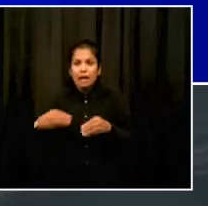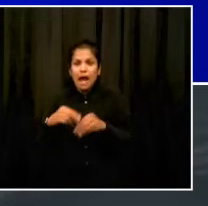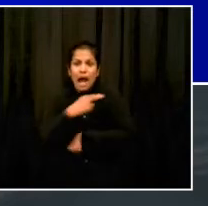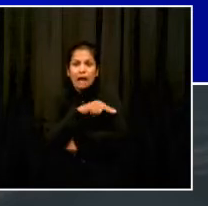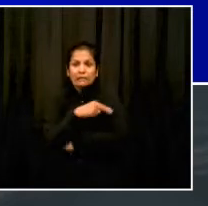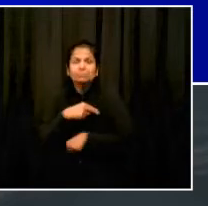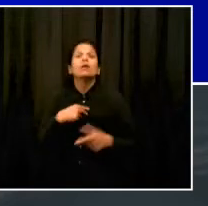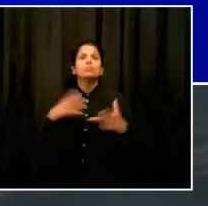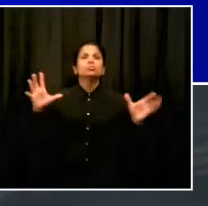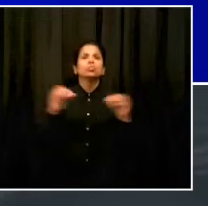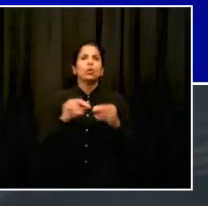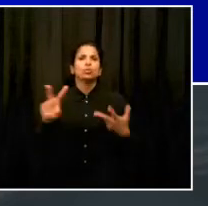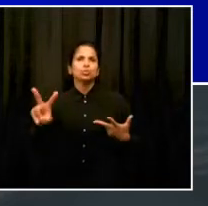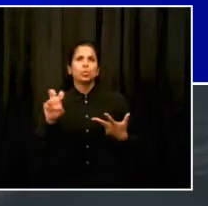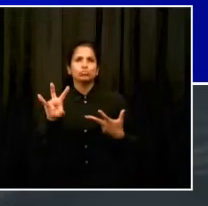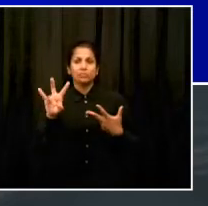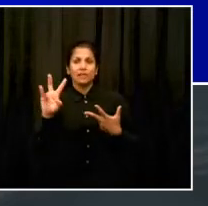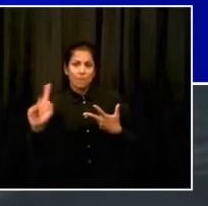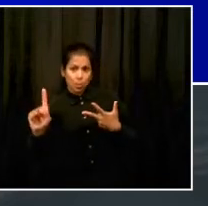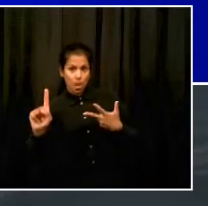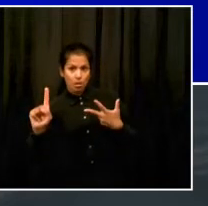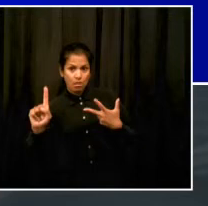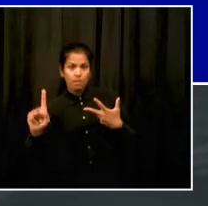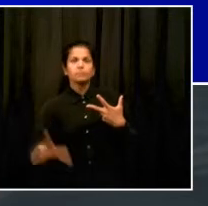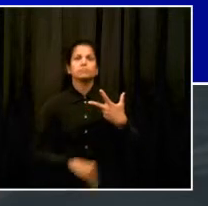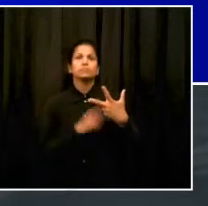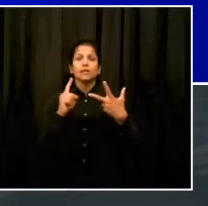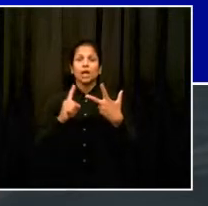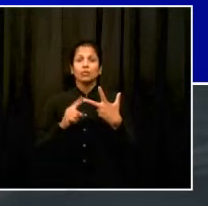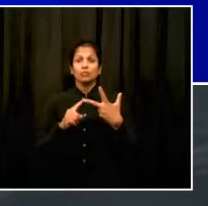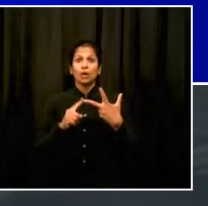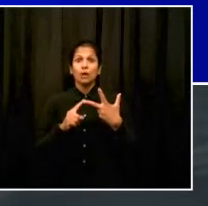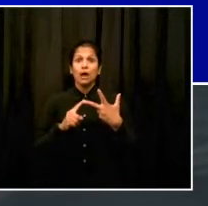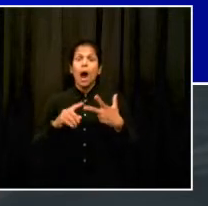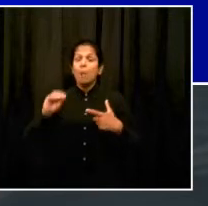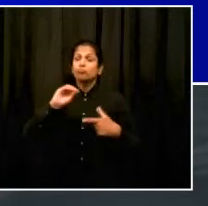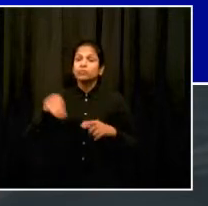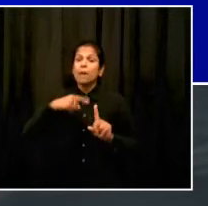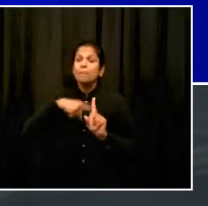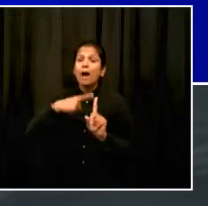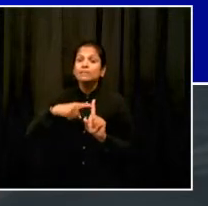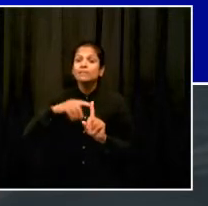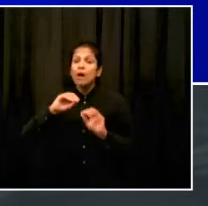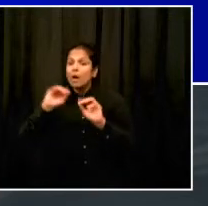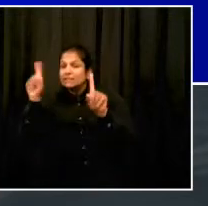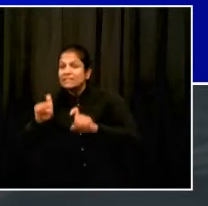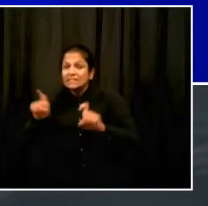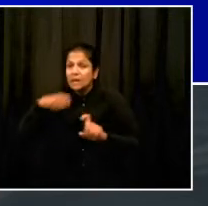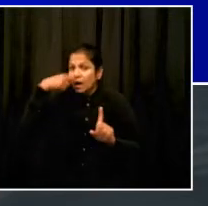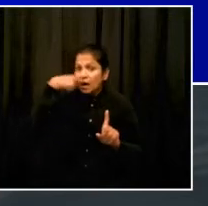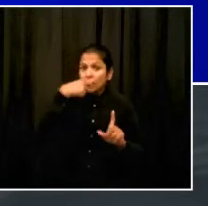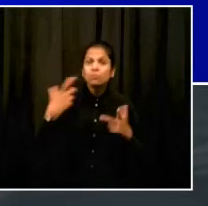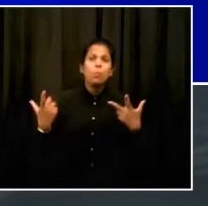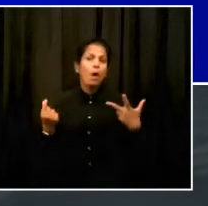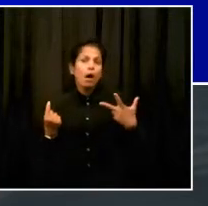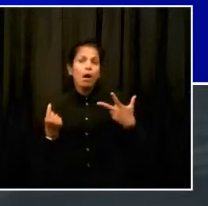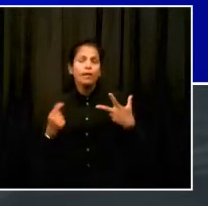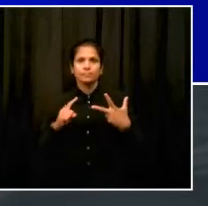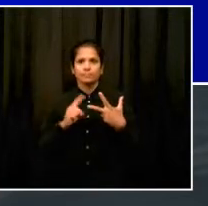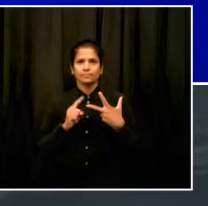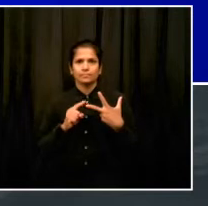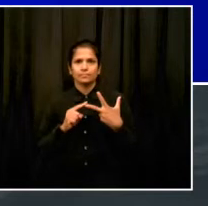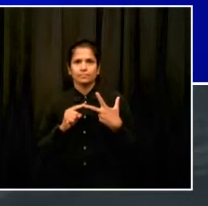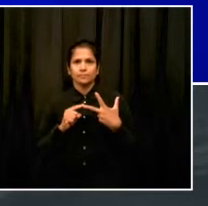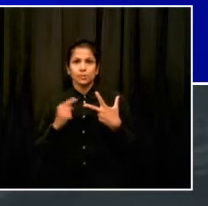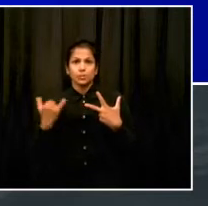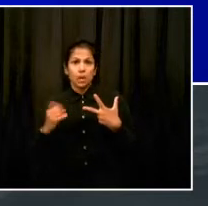report, 271. And number three, percentage of people testing citywide positive for COVID-19. Threshold 15% today. Once again,